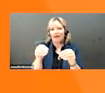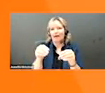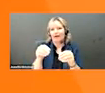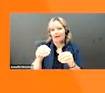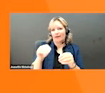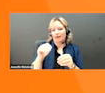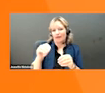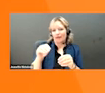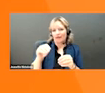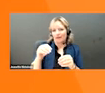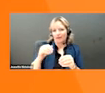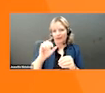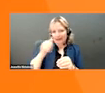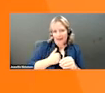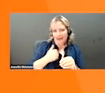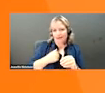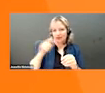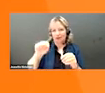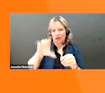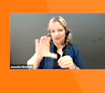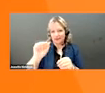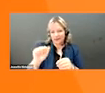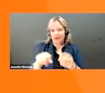Mercs.com is another one. I can